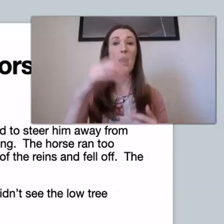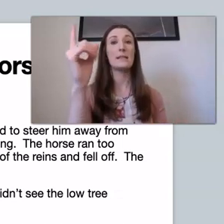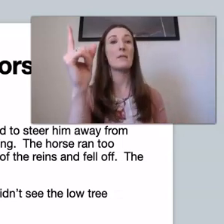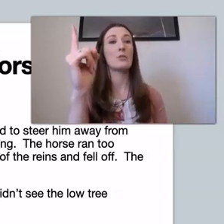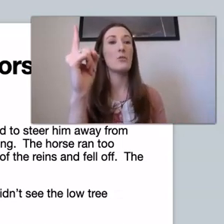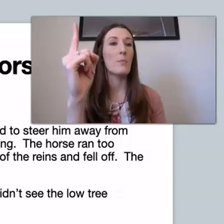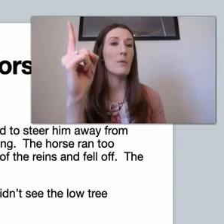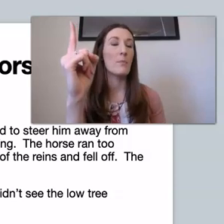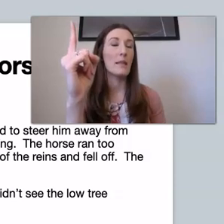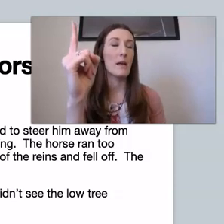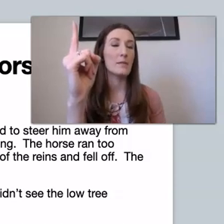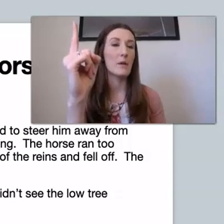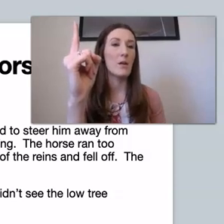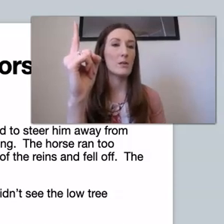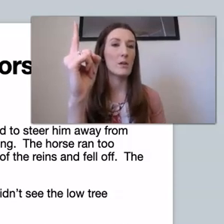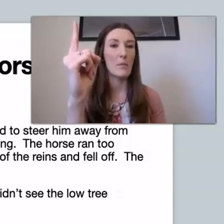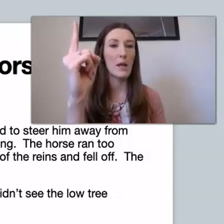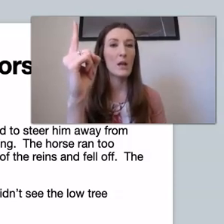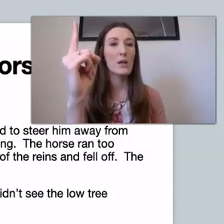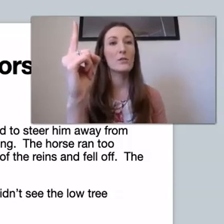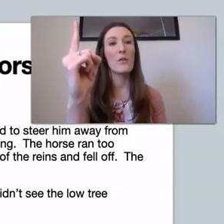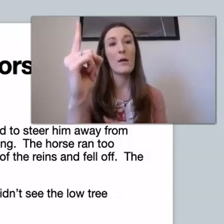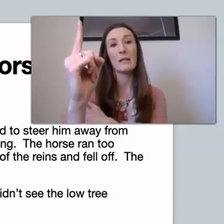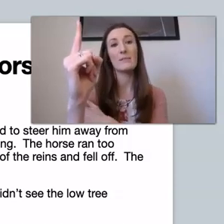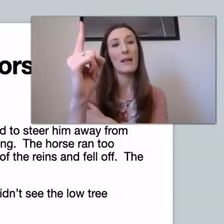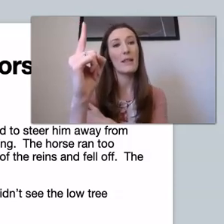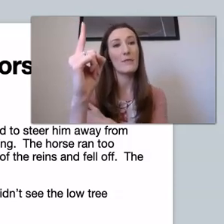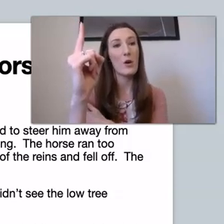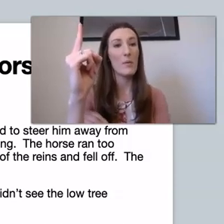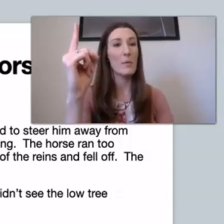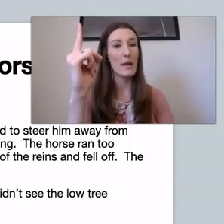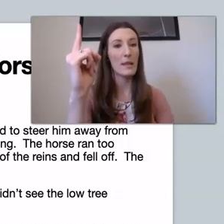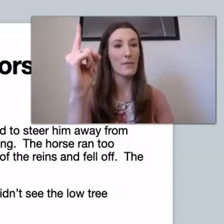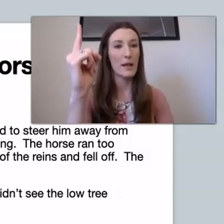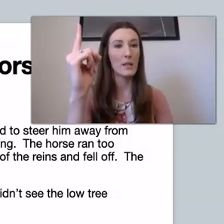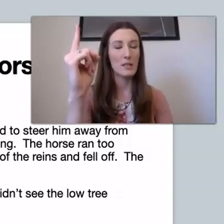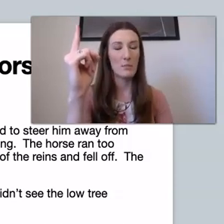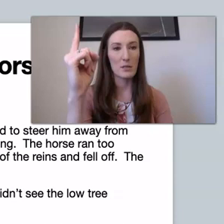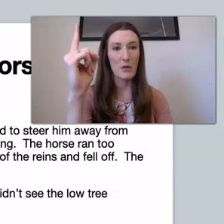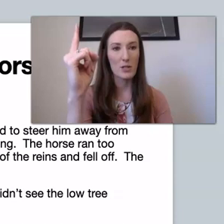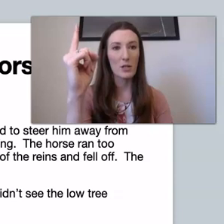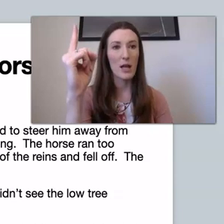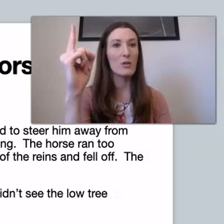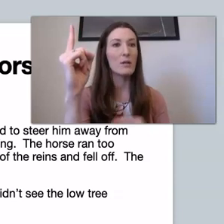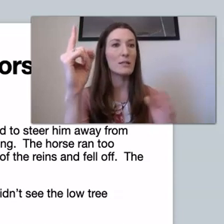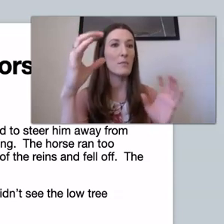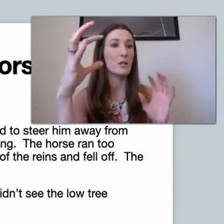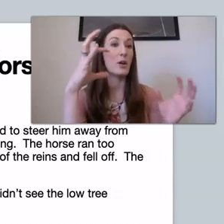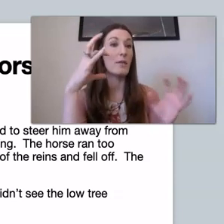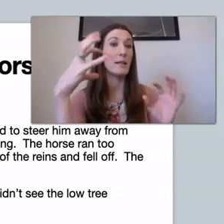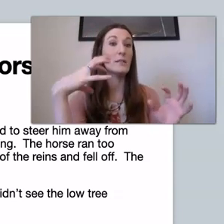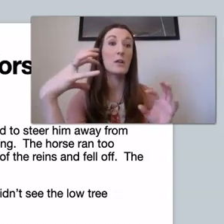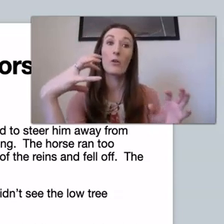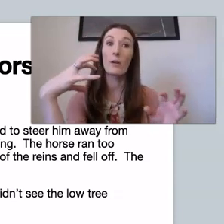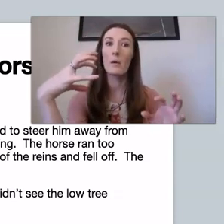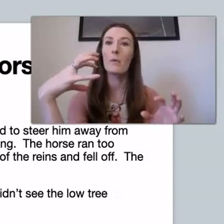Now, I set my tree up with my left, my non-dominant, so that means my left arm and my left leg need to be scratched, okay? You need to make